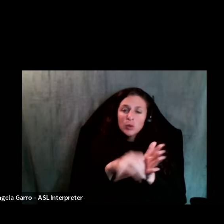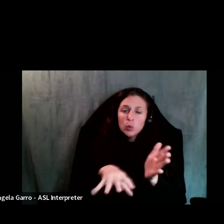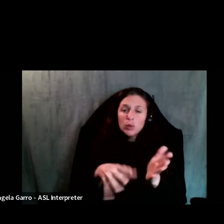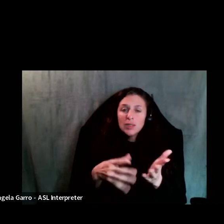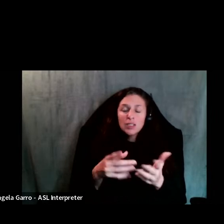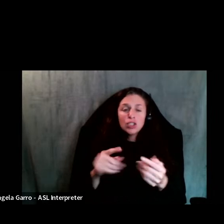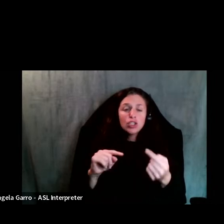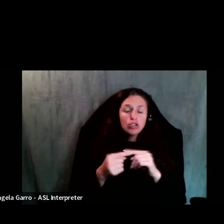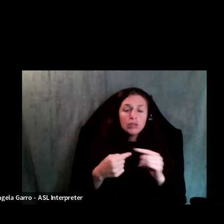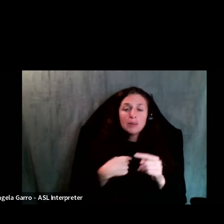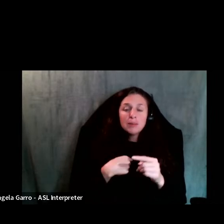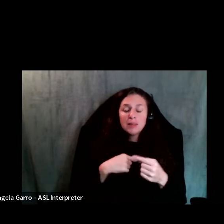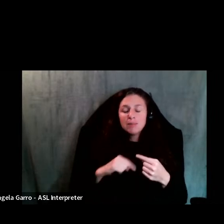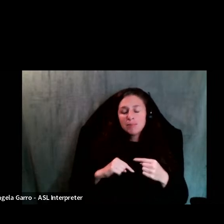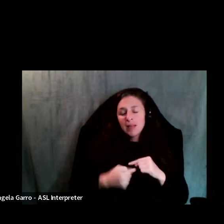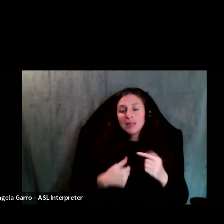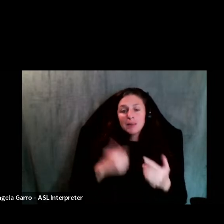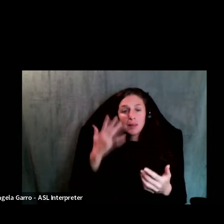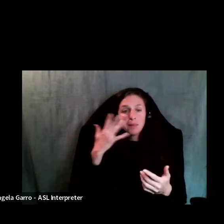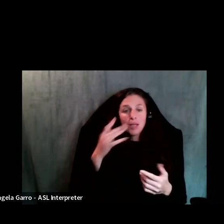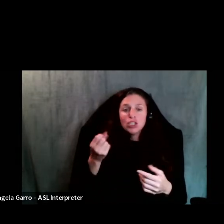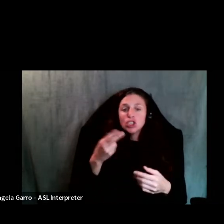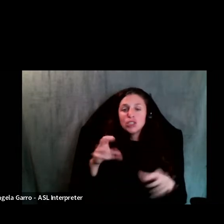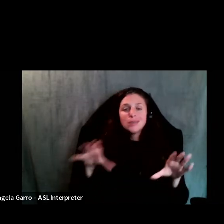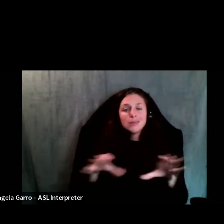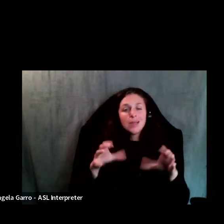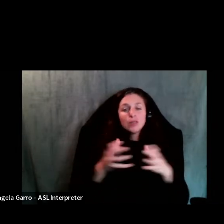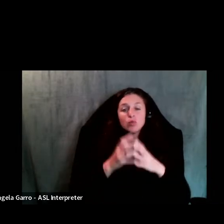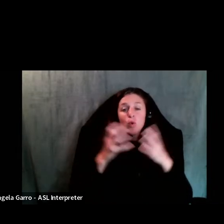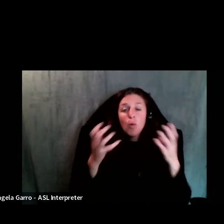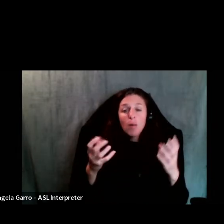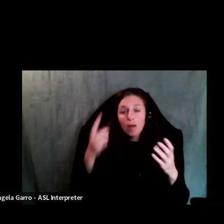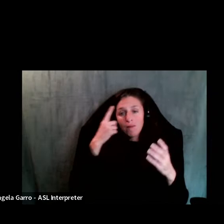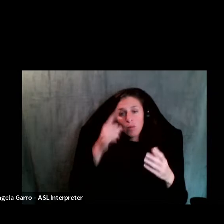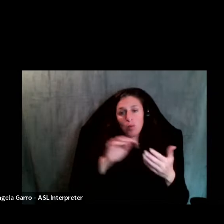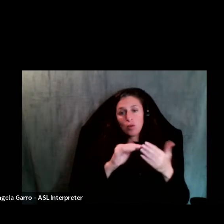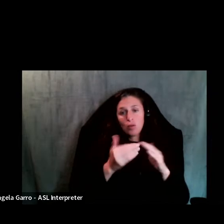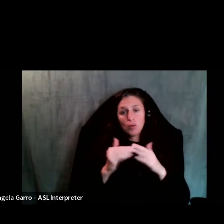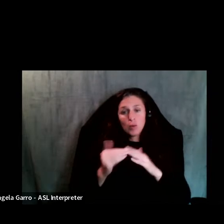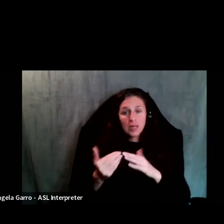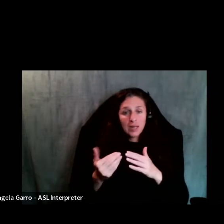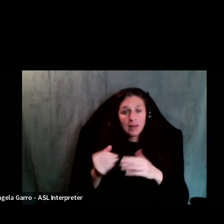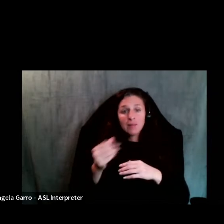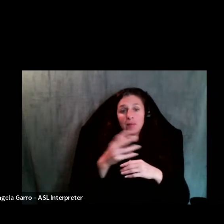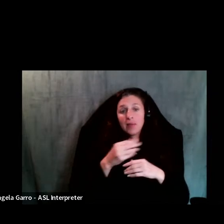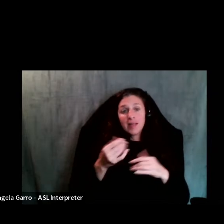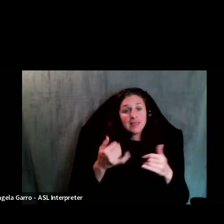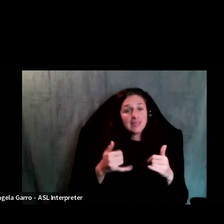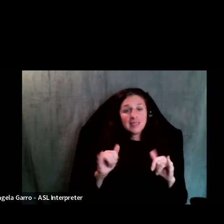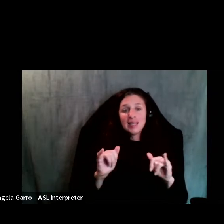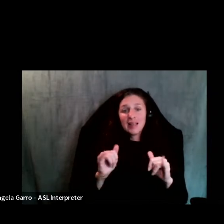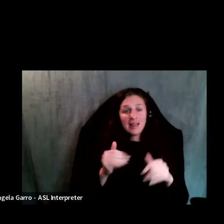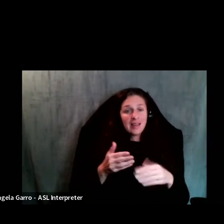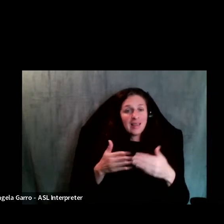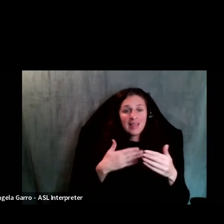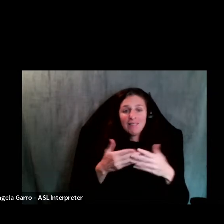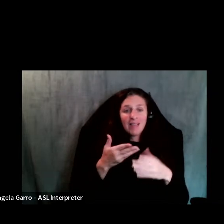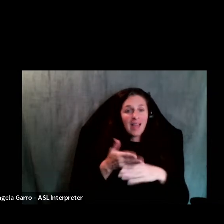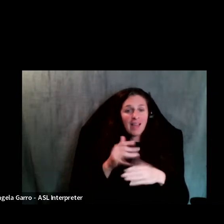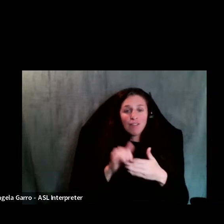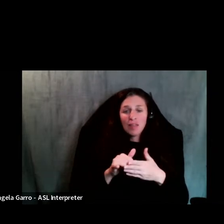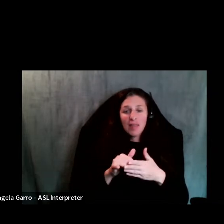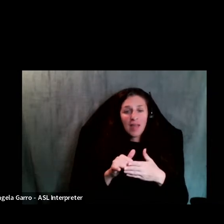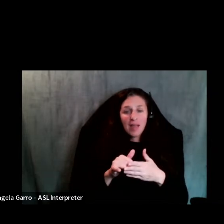It pains me because she does so much for the community. And still, even after that, she wasn't better.